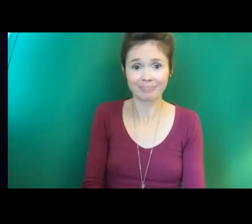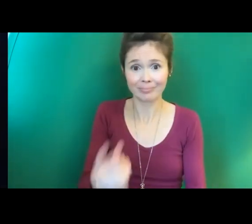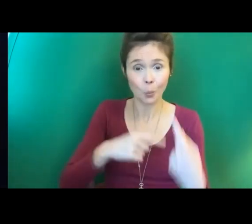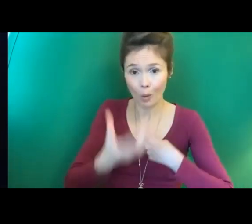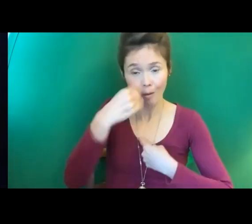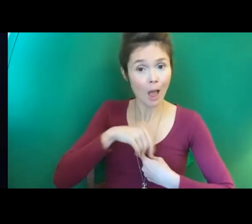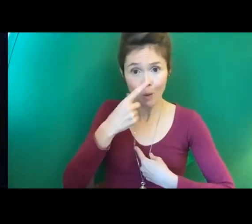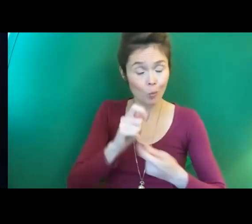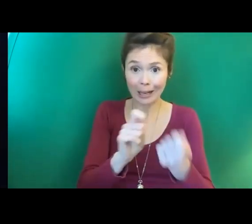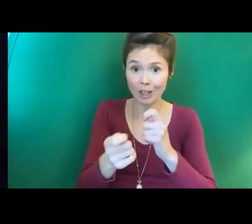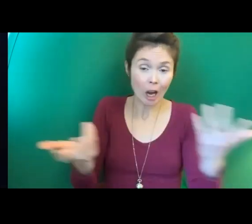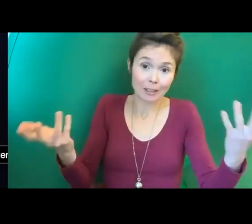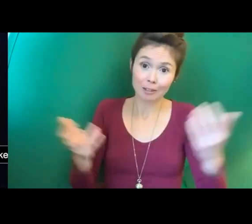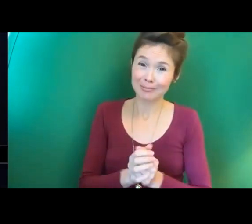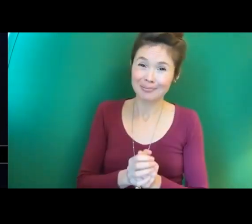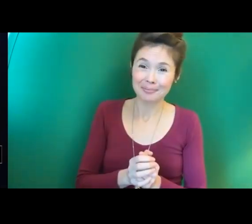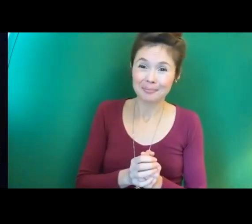else.